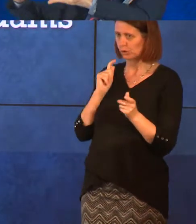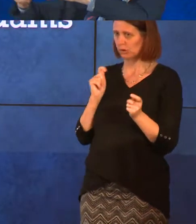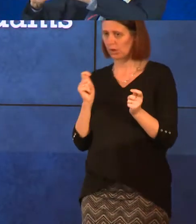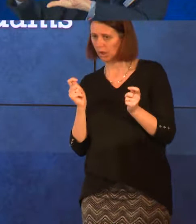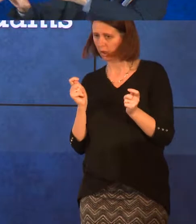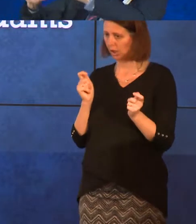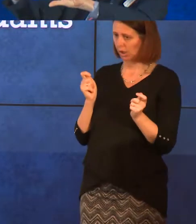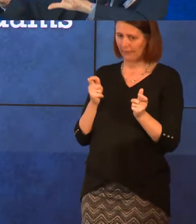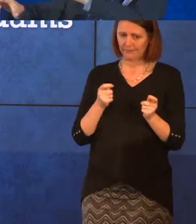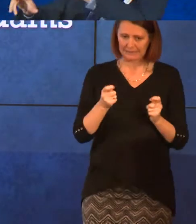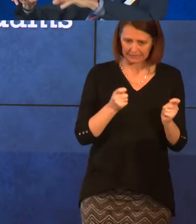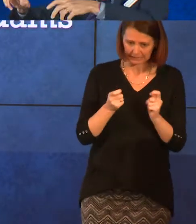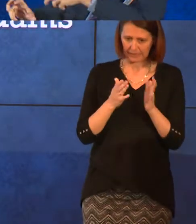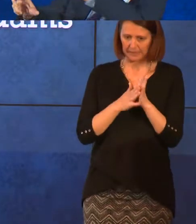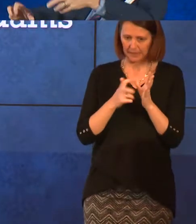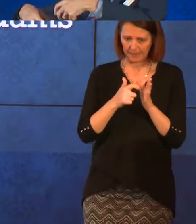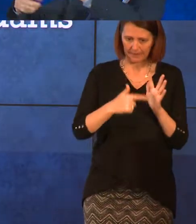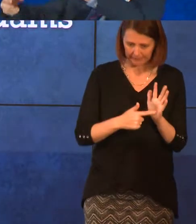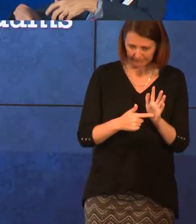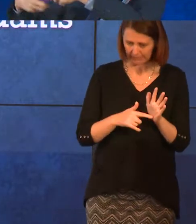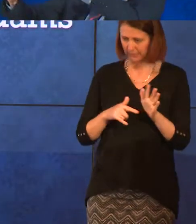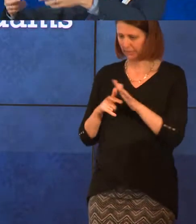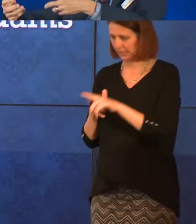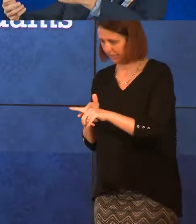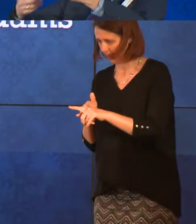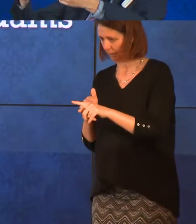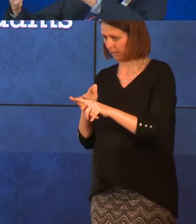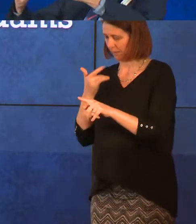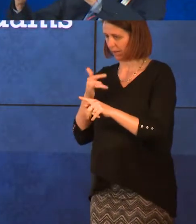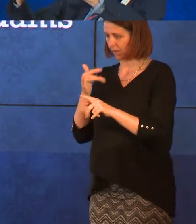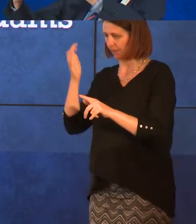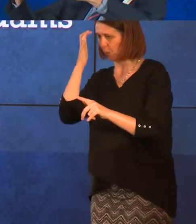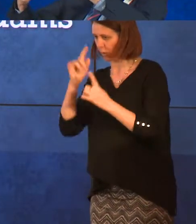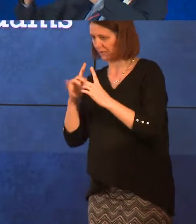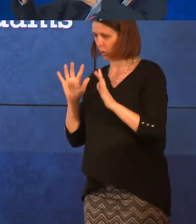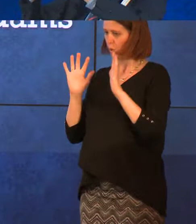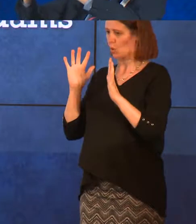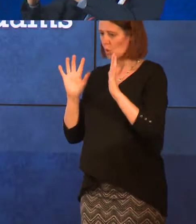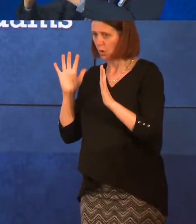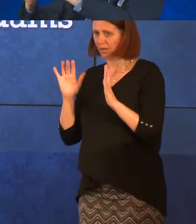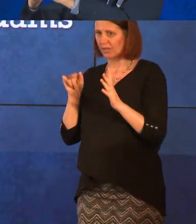between facilitating the market and not requiring undue formality, but it's come out in this